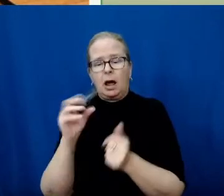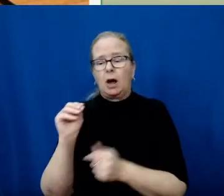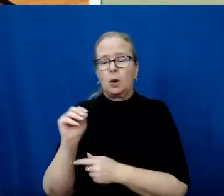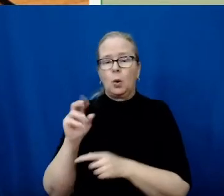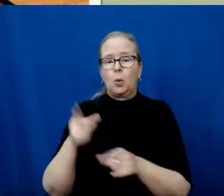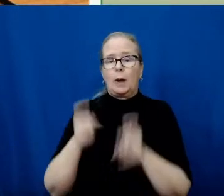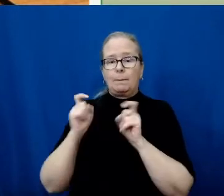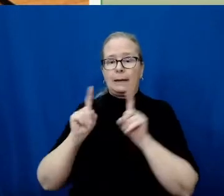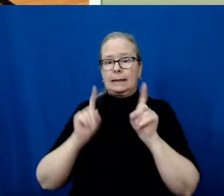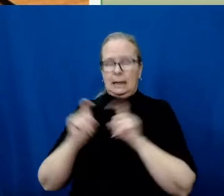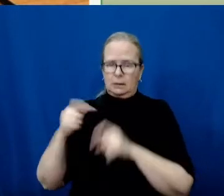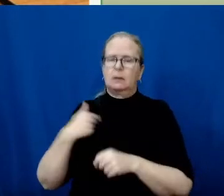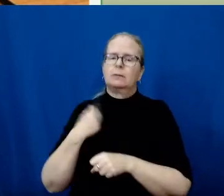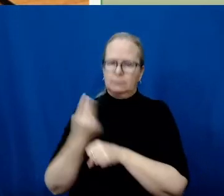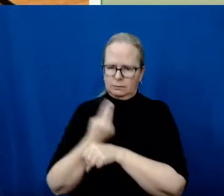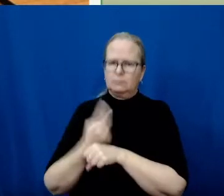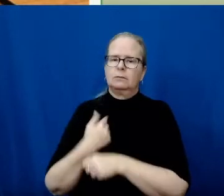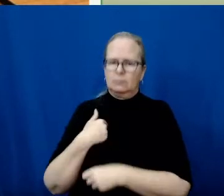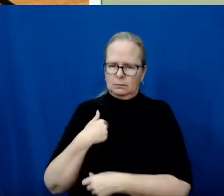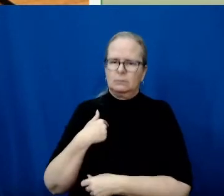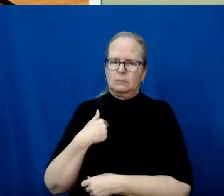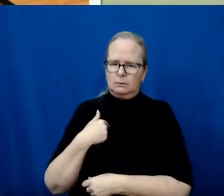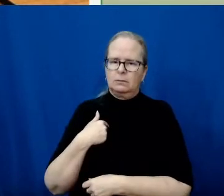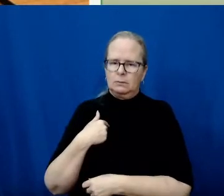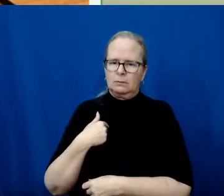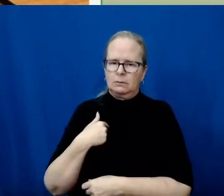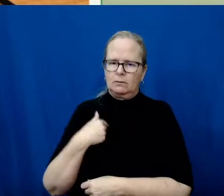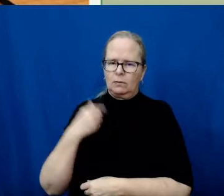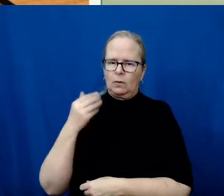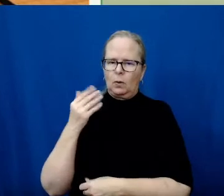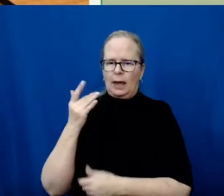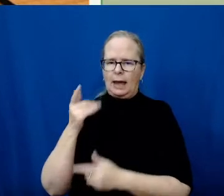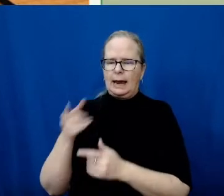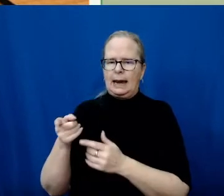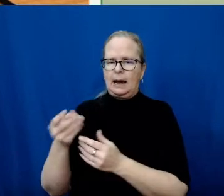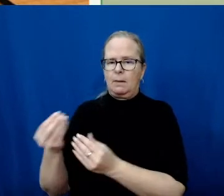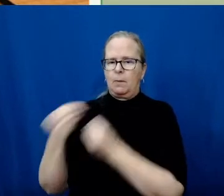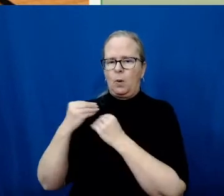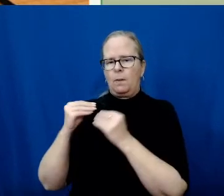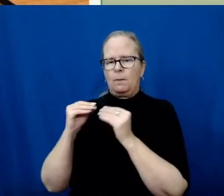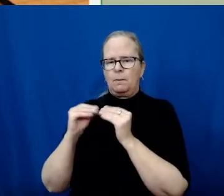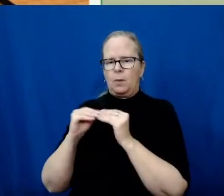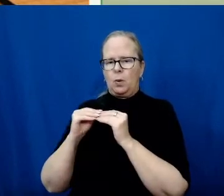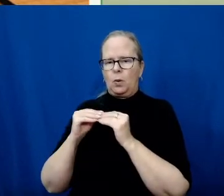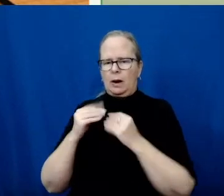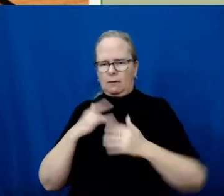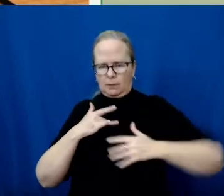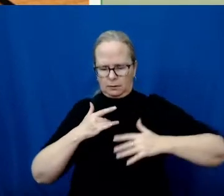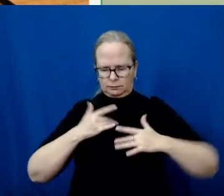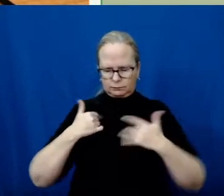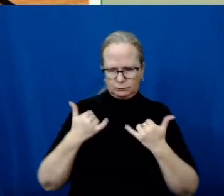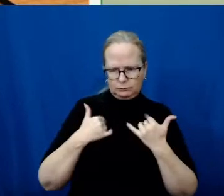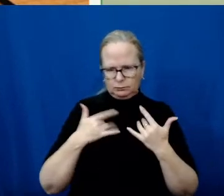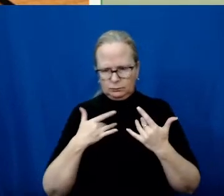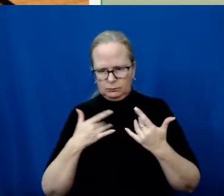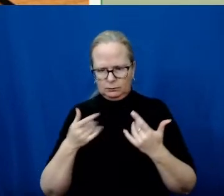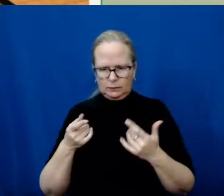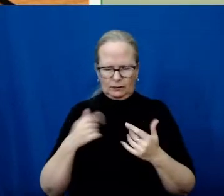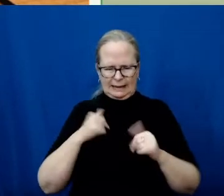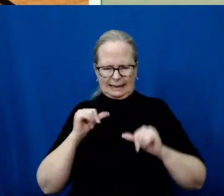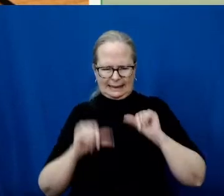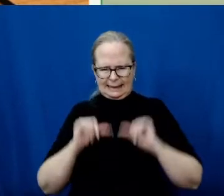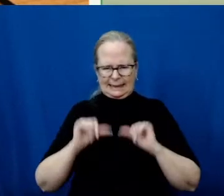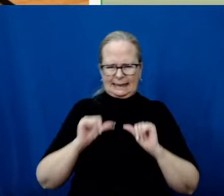for me, it's a level of confidence. How am I feeling right now? And am I able to get out and do the things that I want to do without, creating problems for